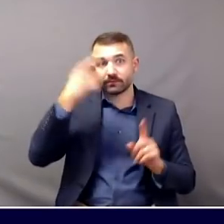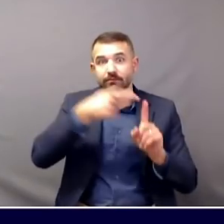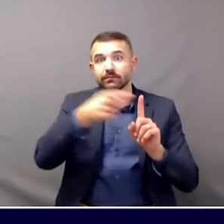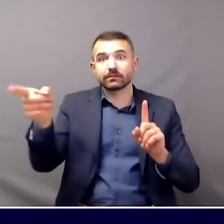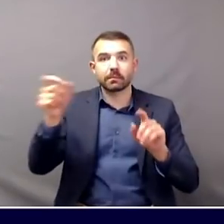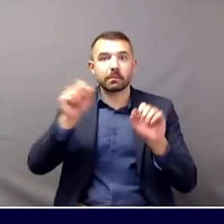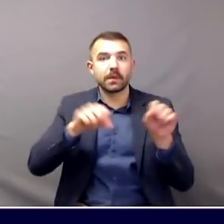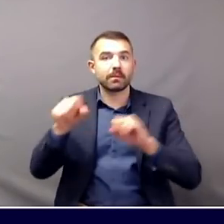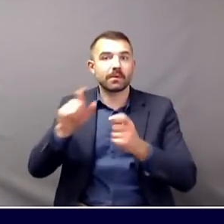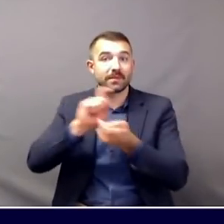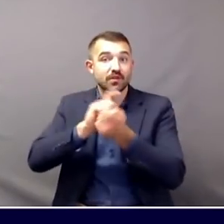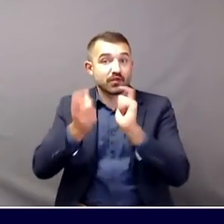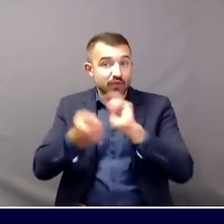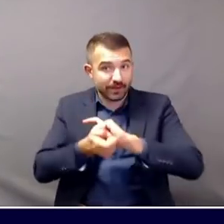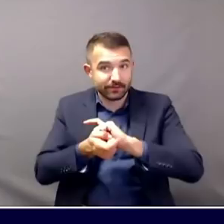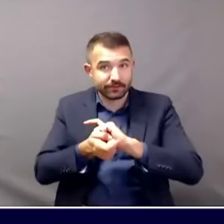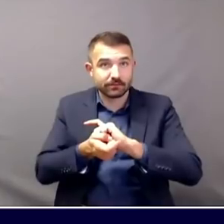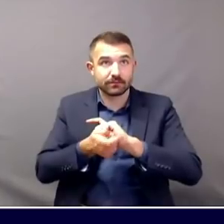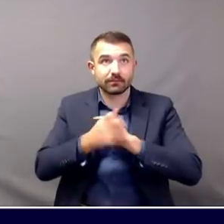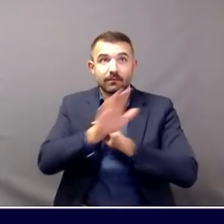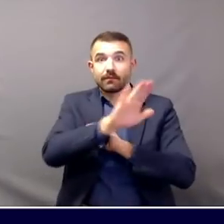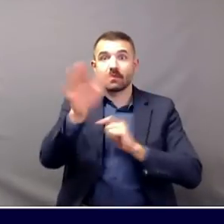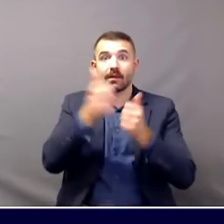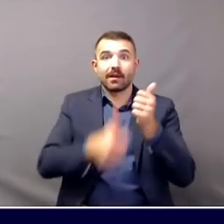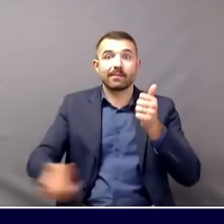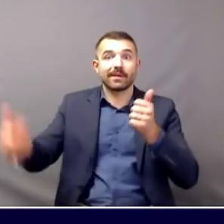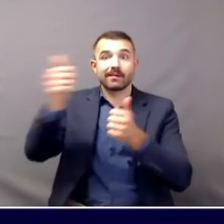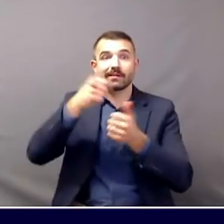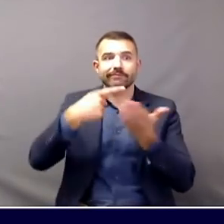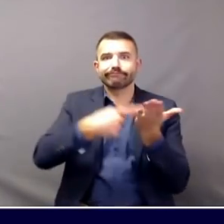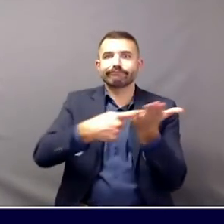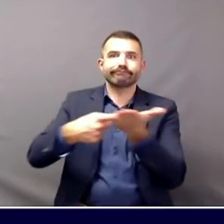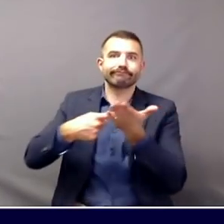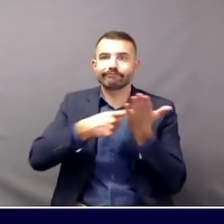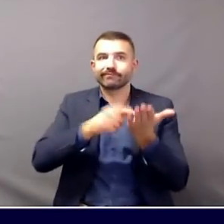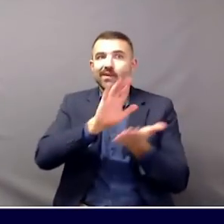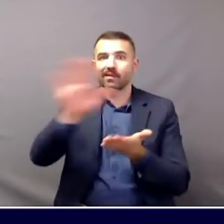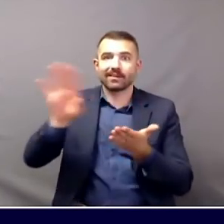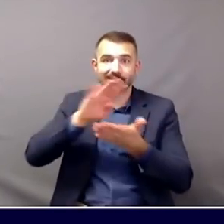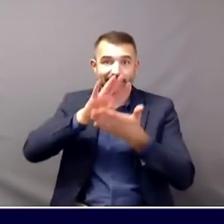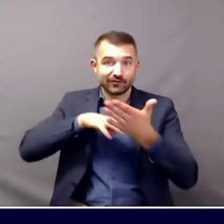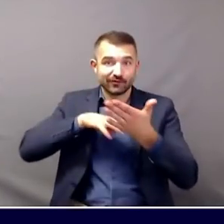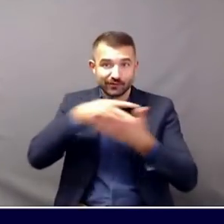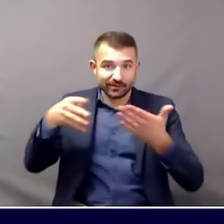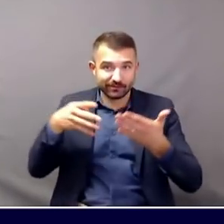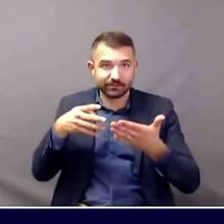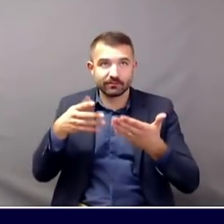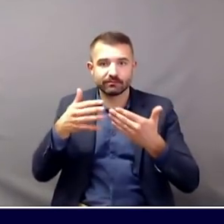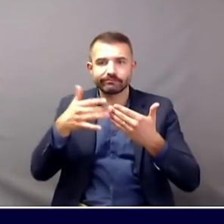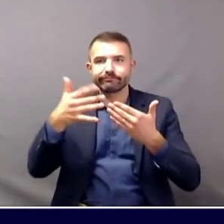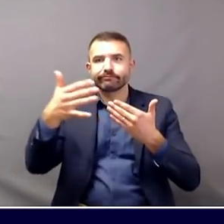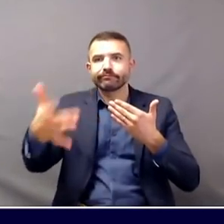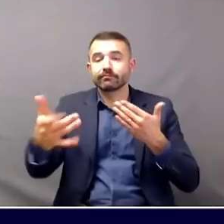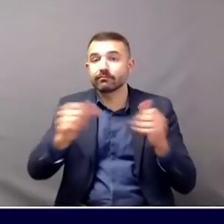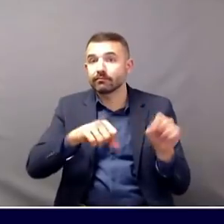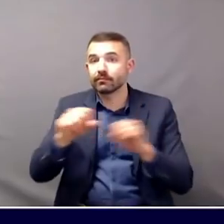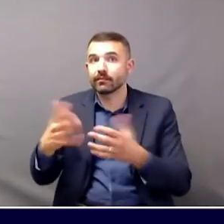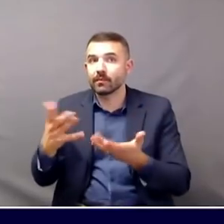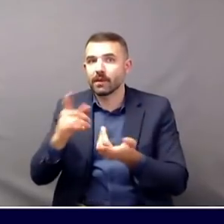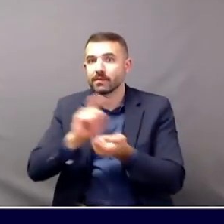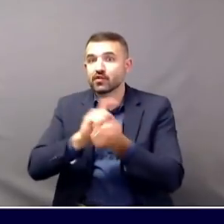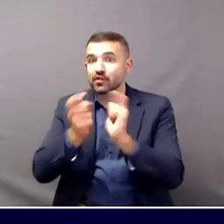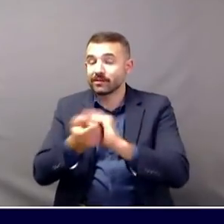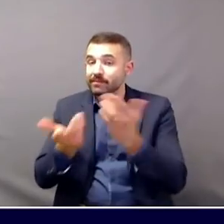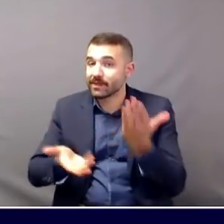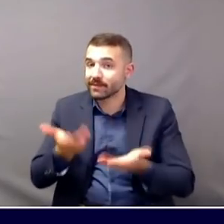Maritime Academy may be making to their schedule in the coming couple days. So I know that those conversations